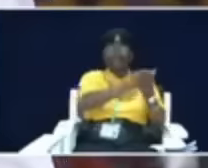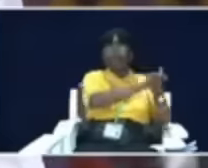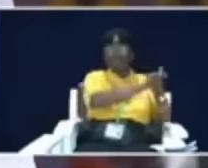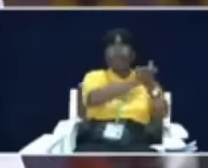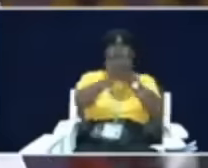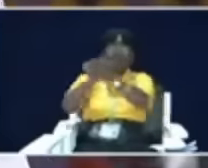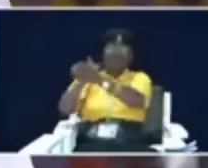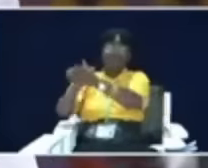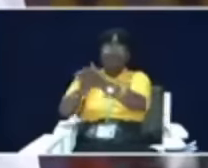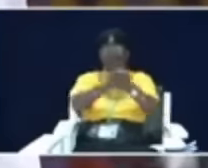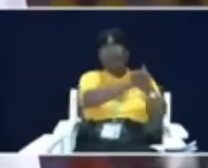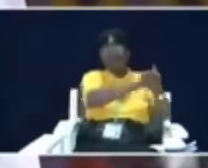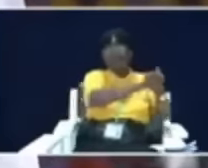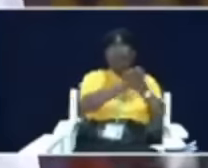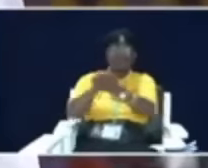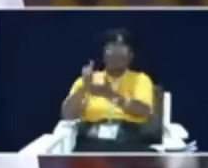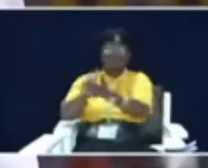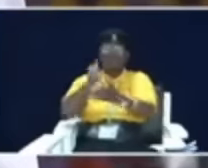Congratulations.